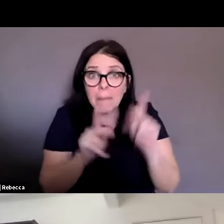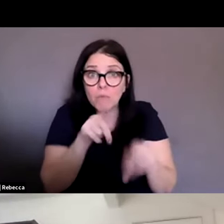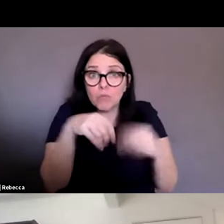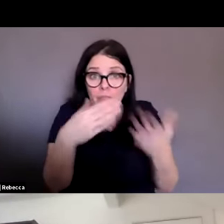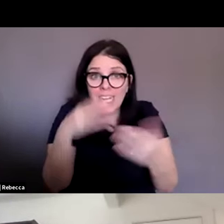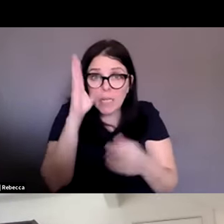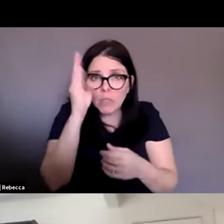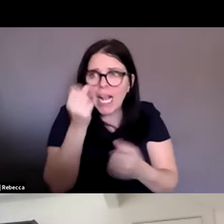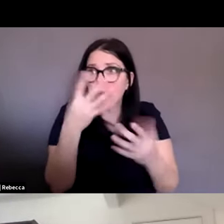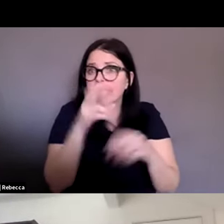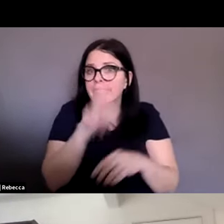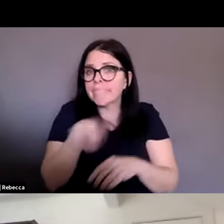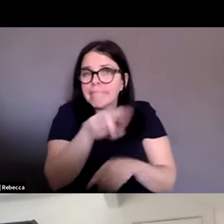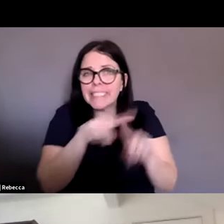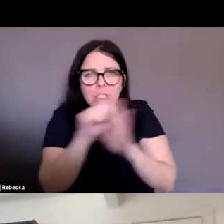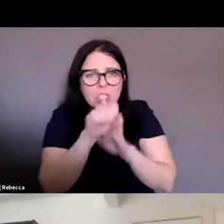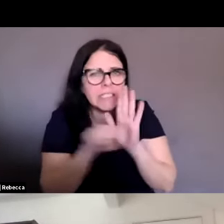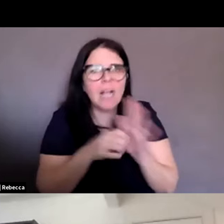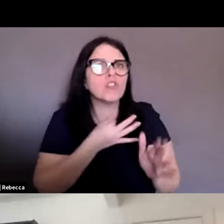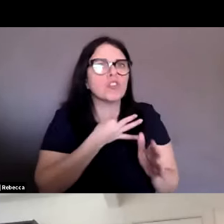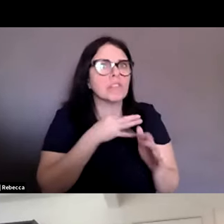different states?